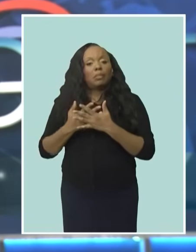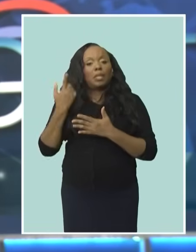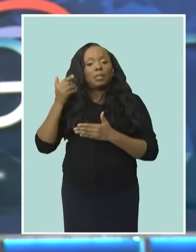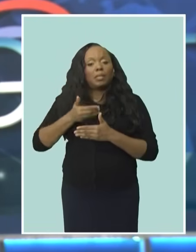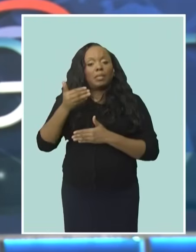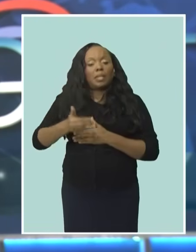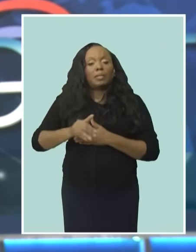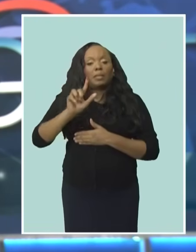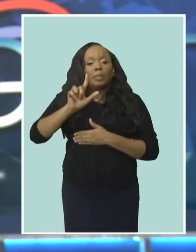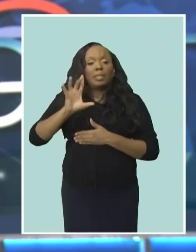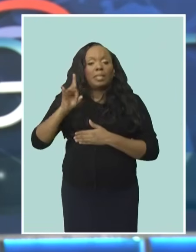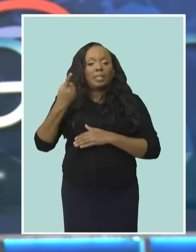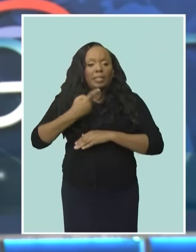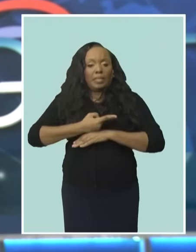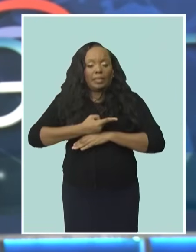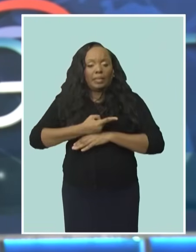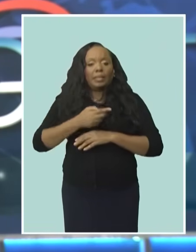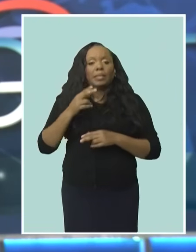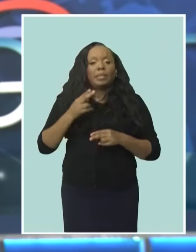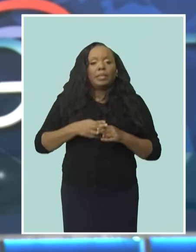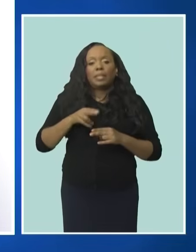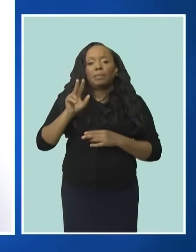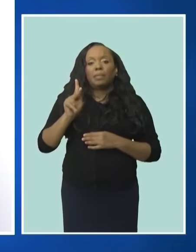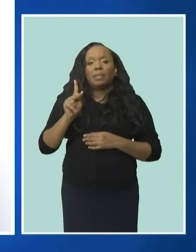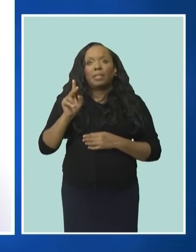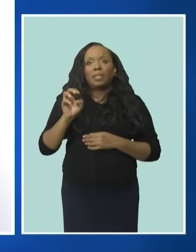Prison Service Dodds. He is Keanu